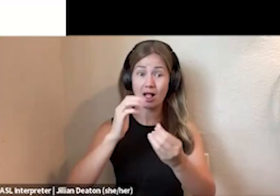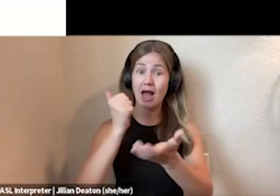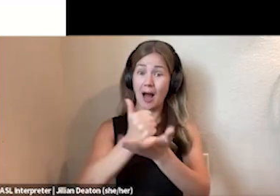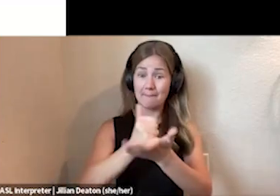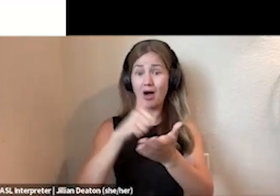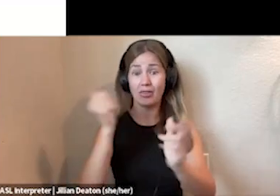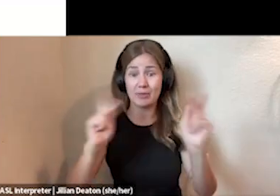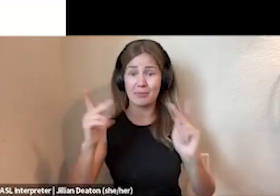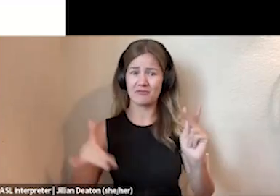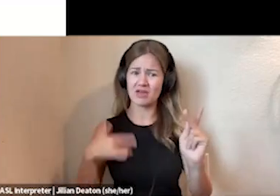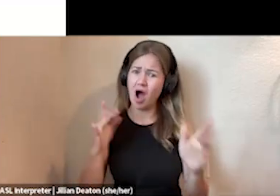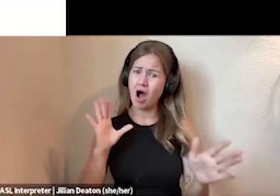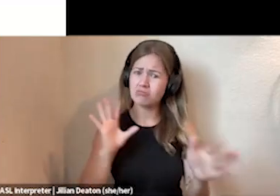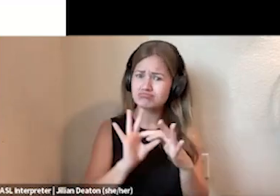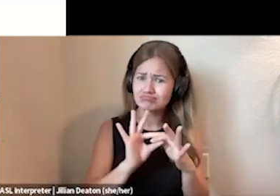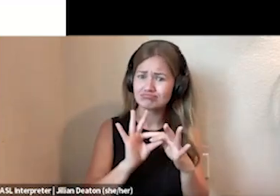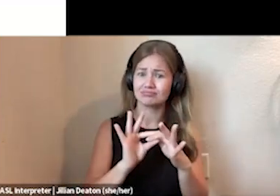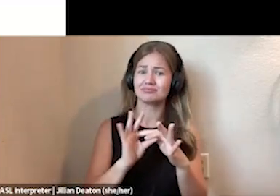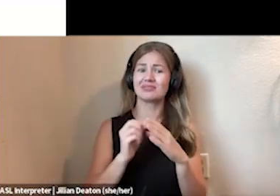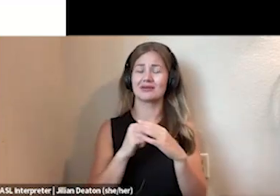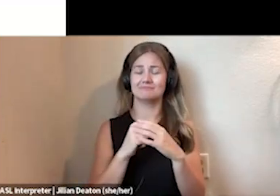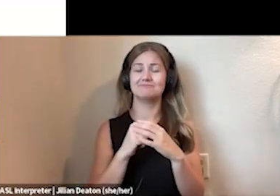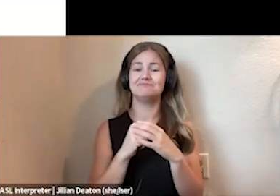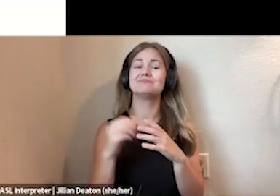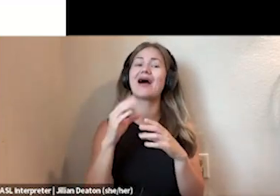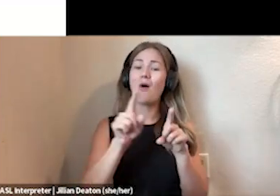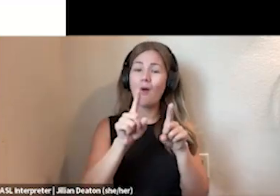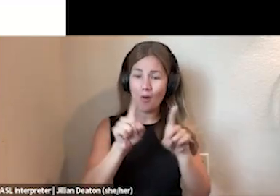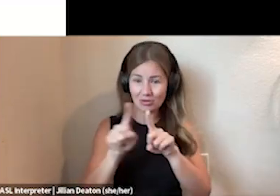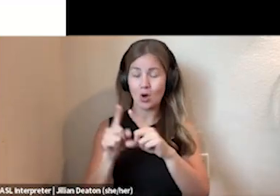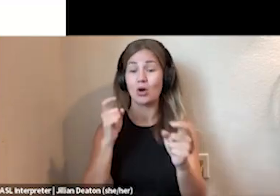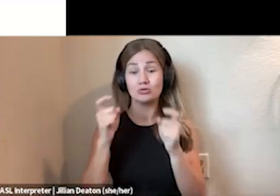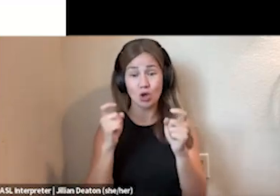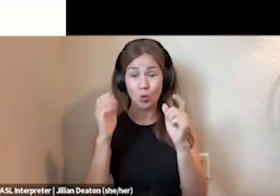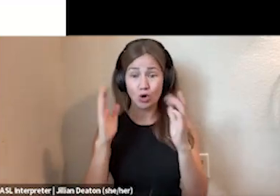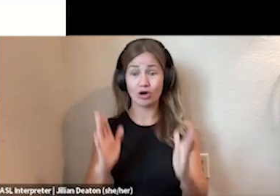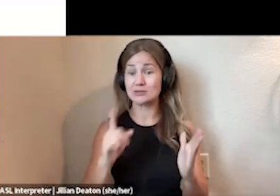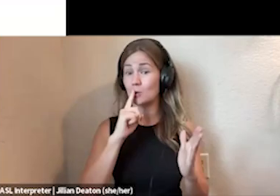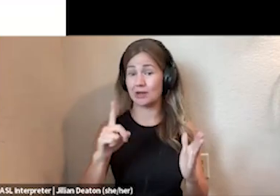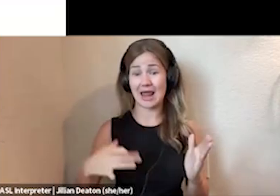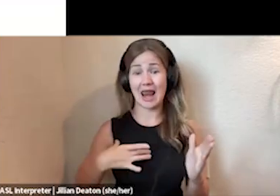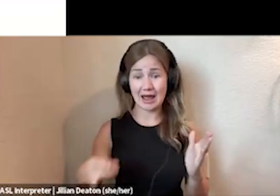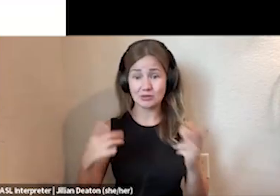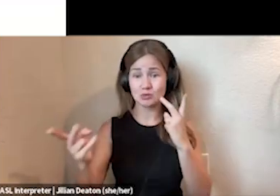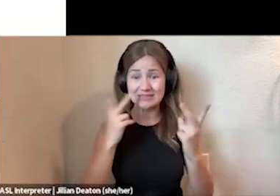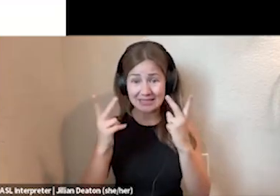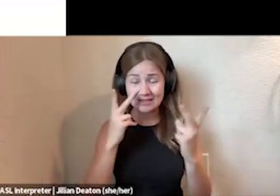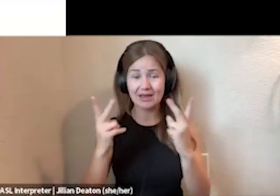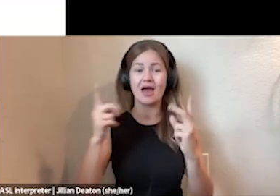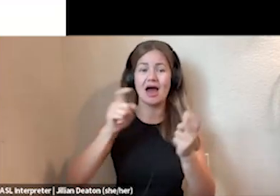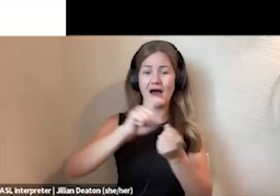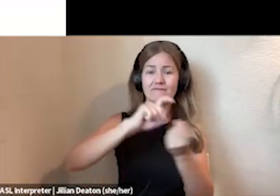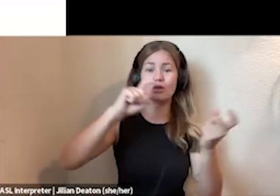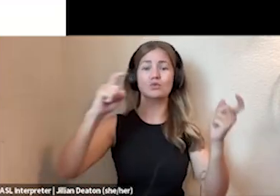others. I think also donors really like to see the